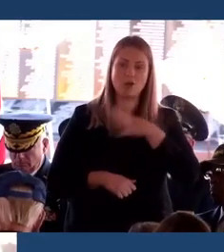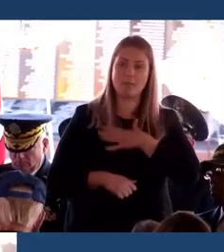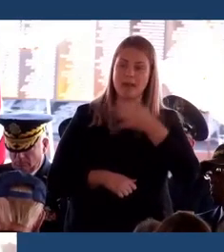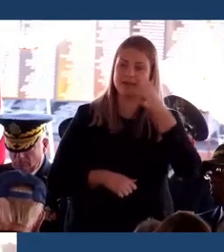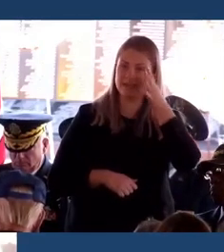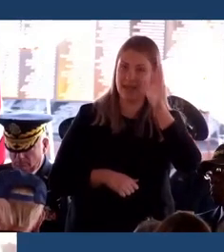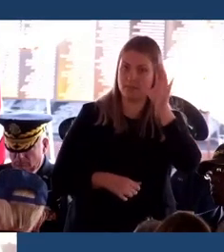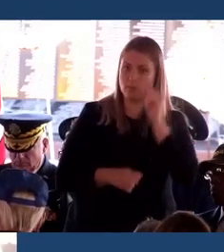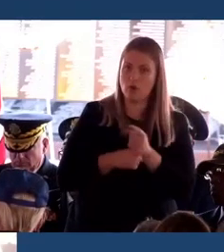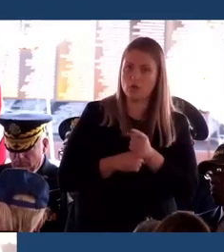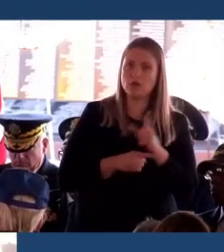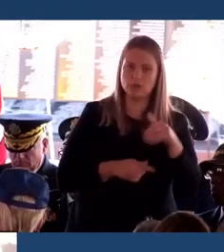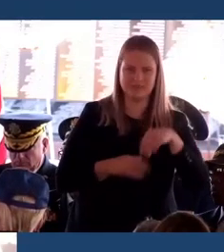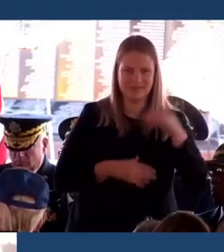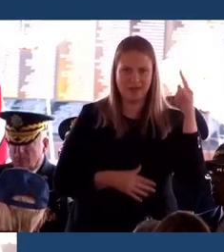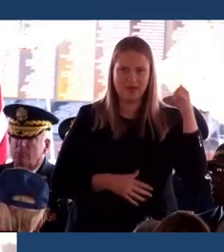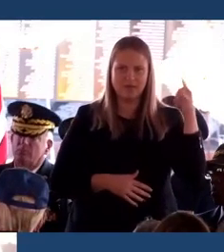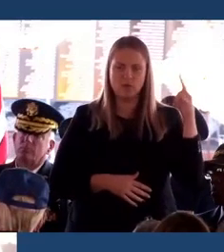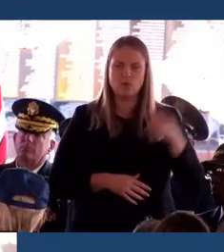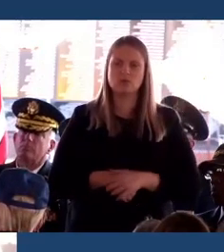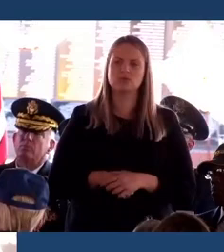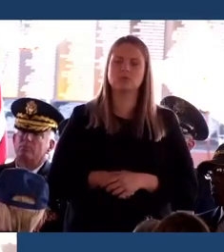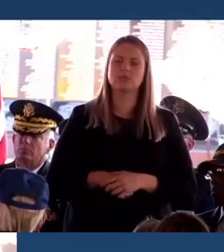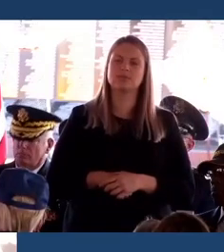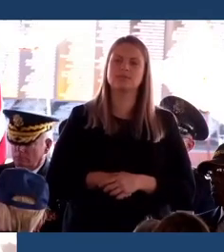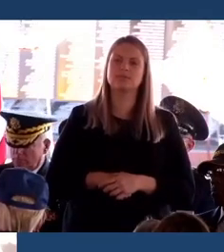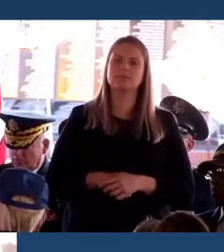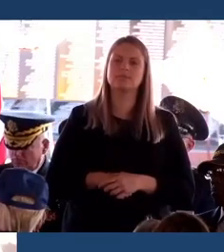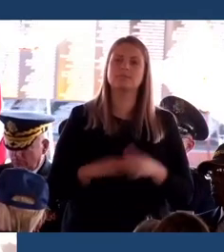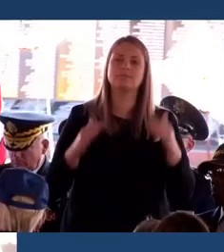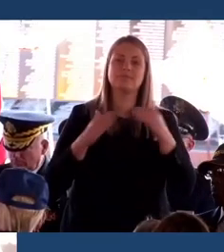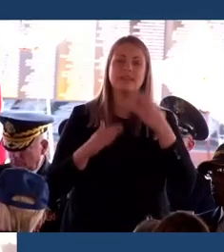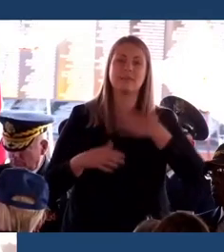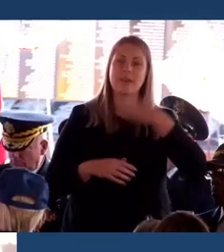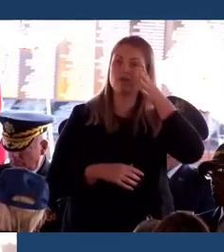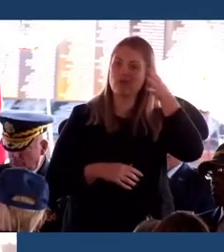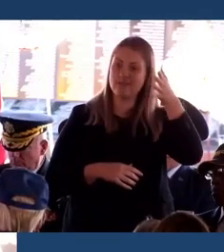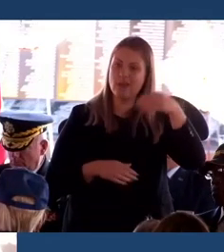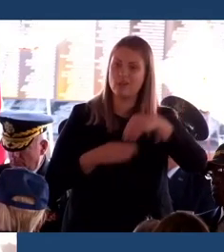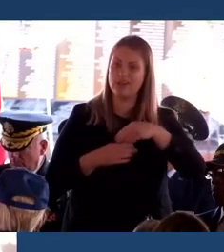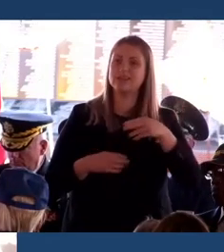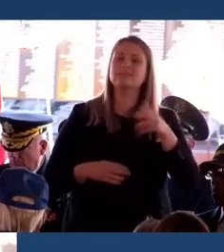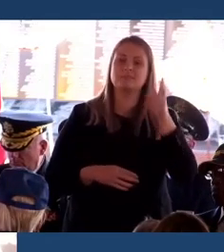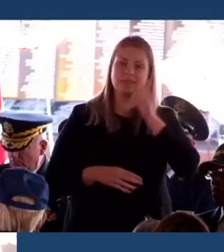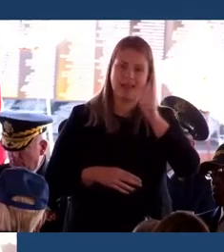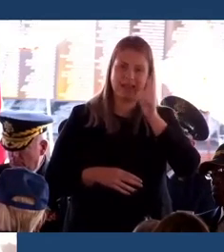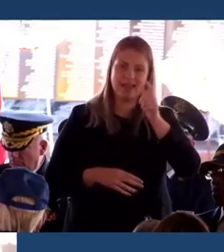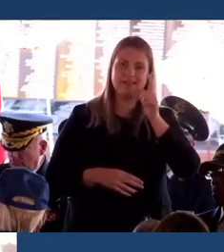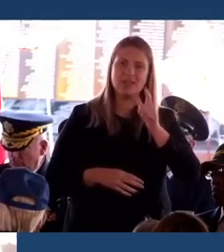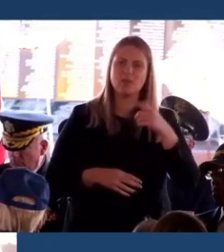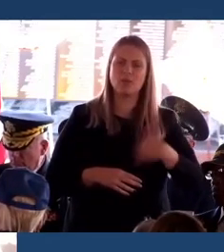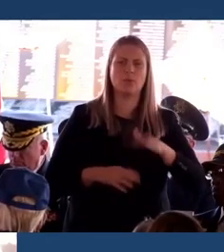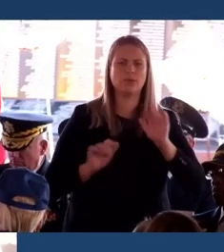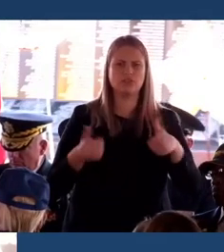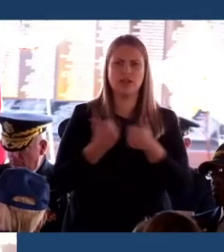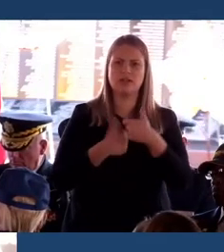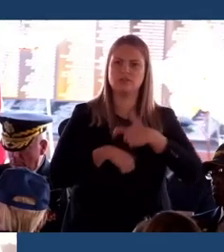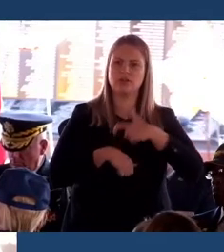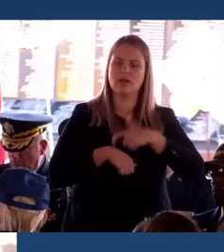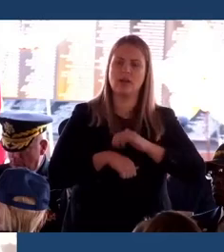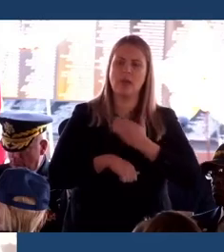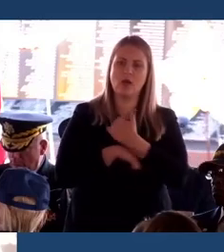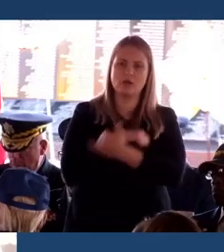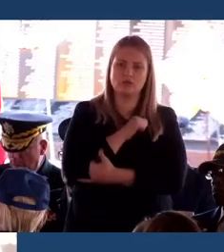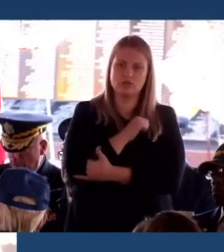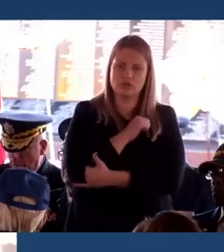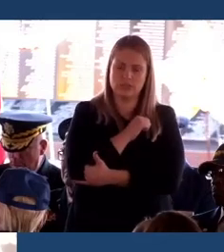side, who was in the Air Force, but even my grandfather, who was in the Navy at a very challenging time in our